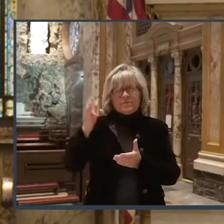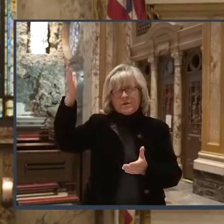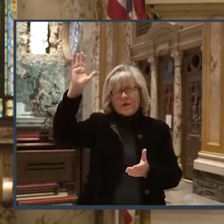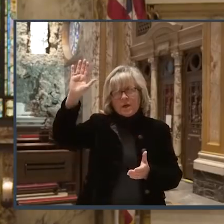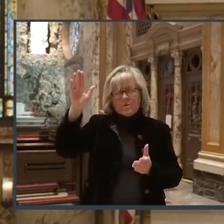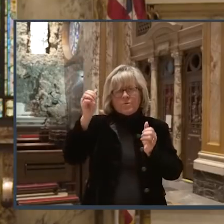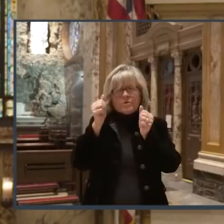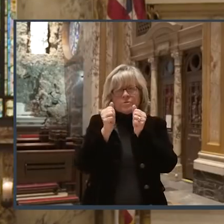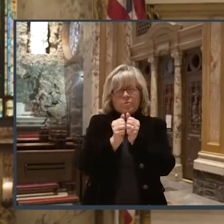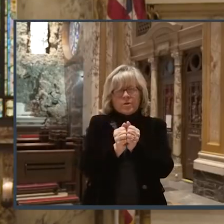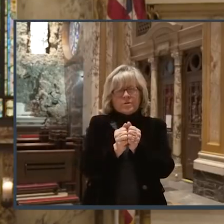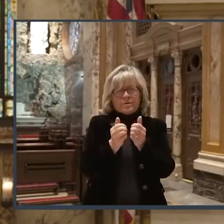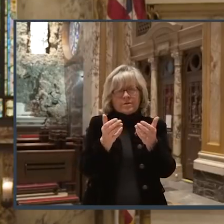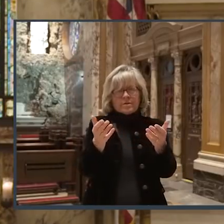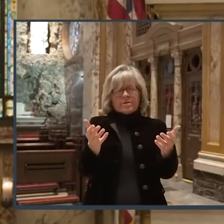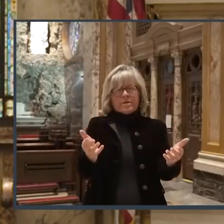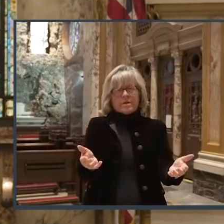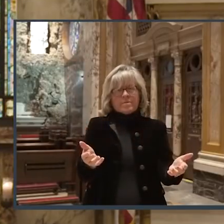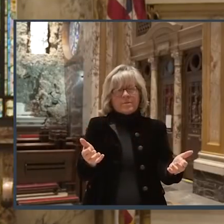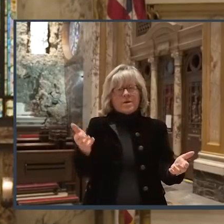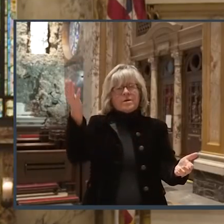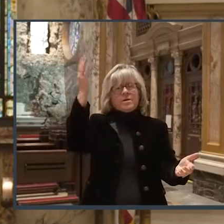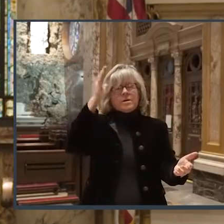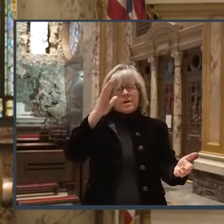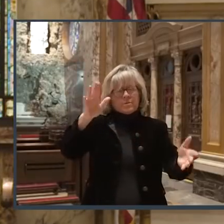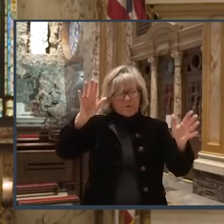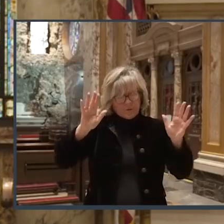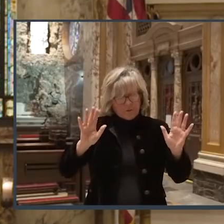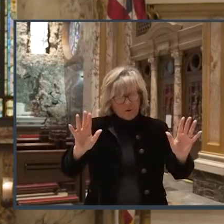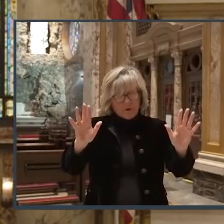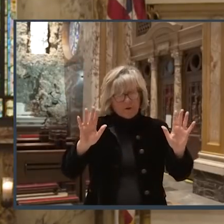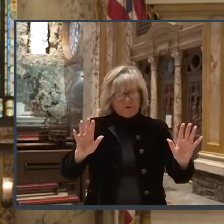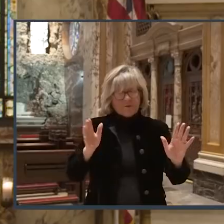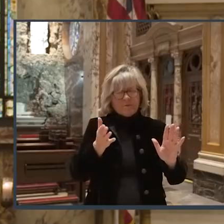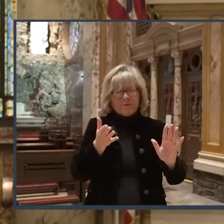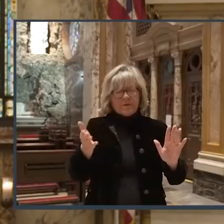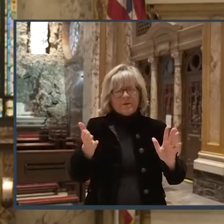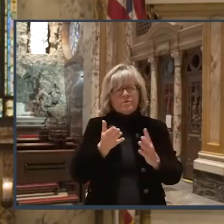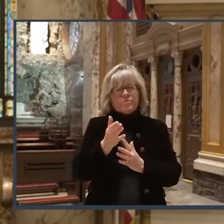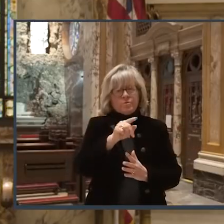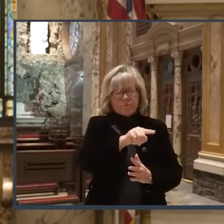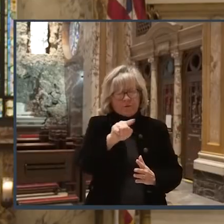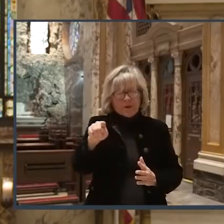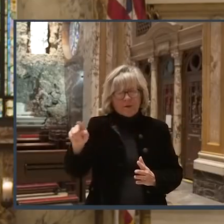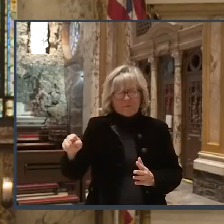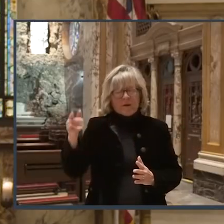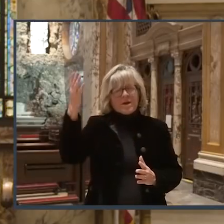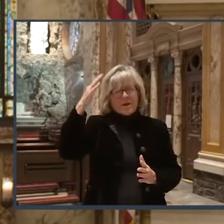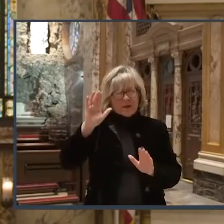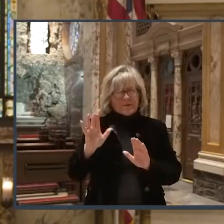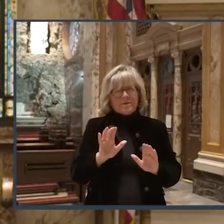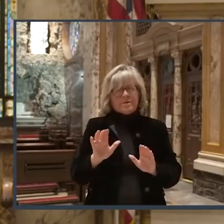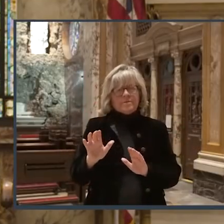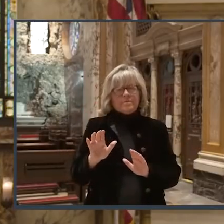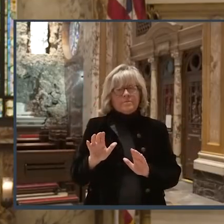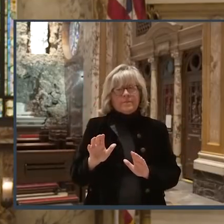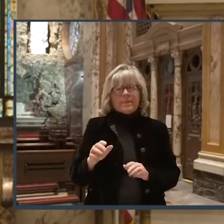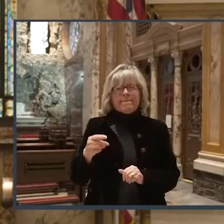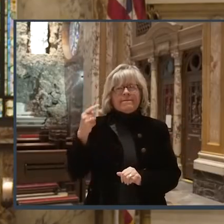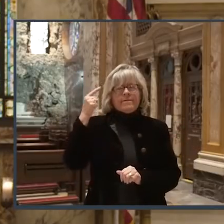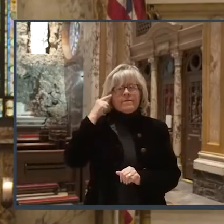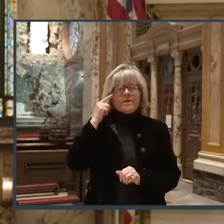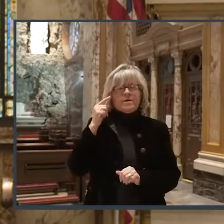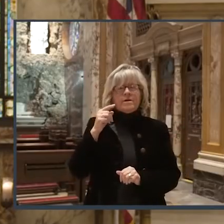and that God could do great things through them, and he did. You think of our own Father